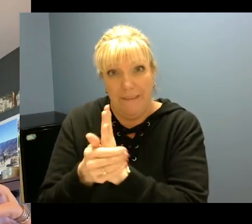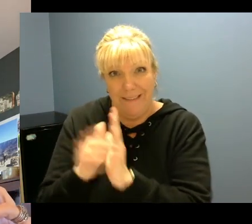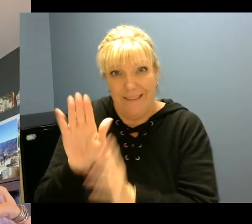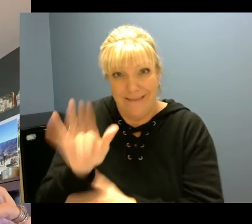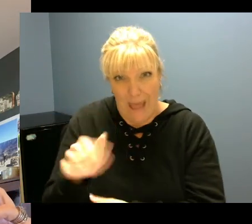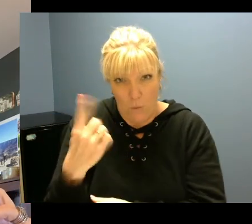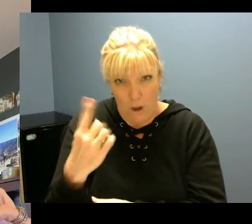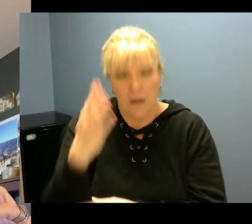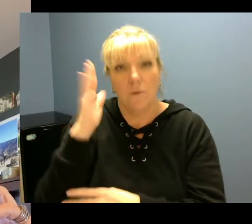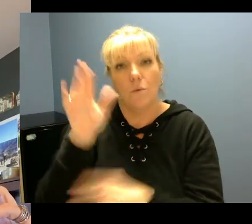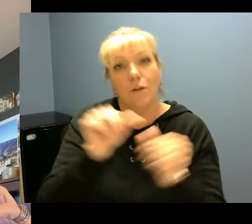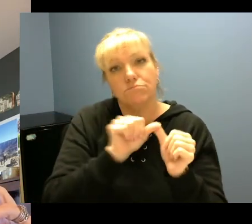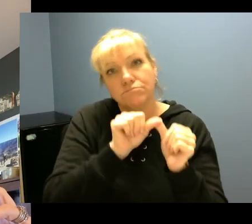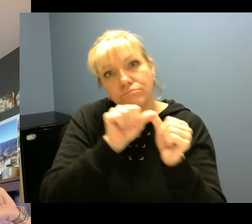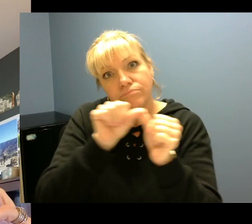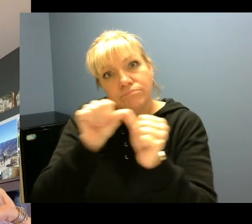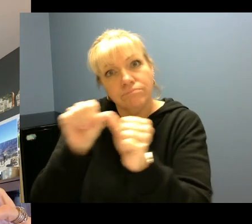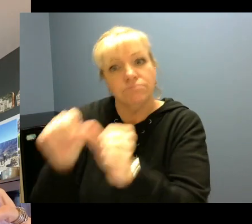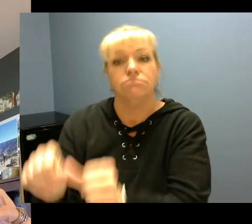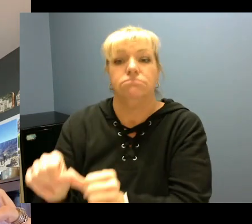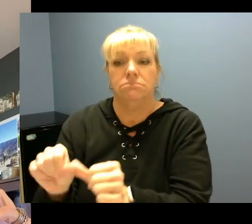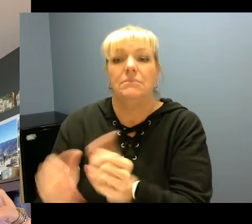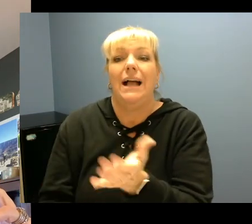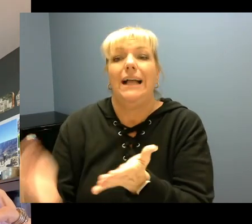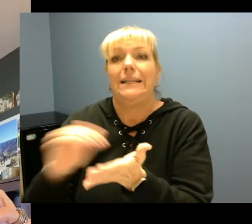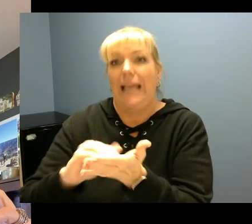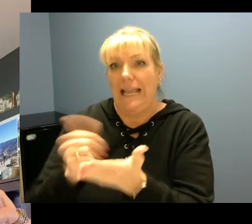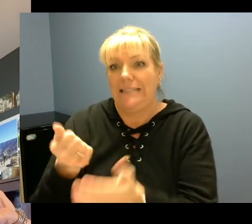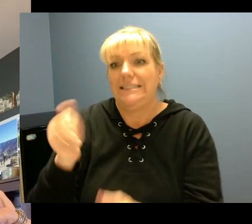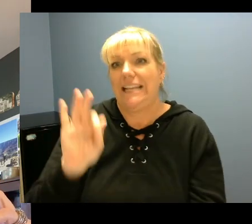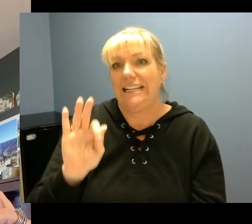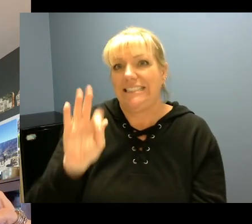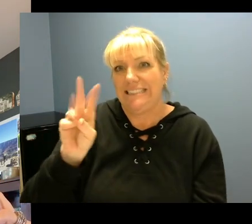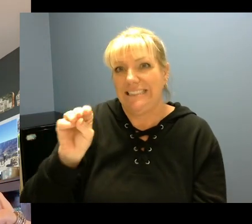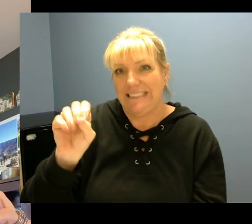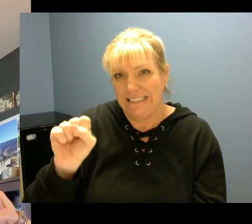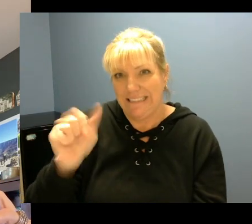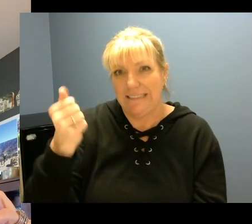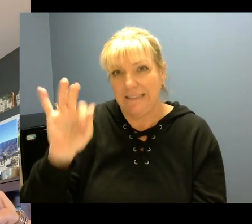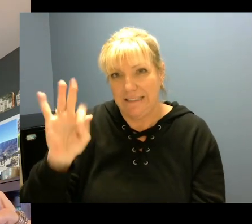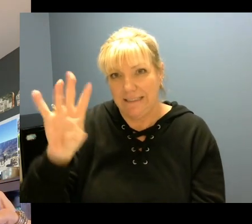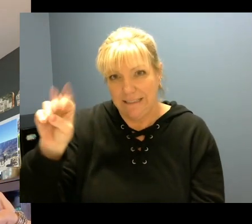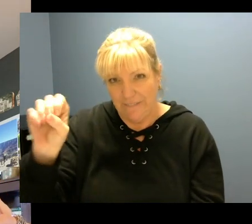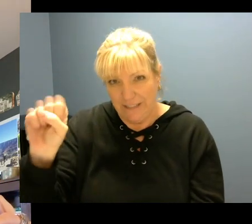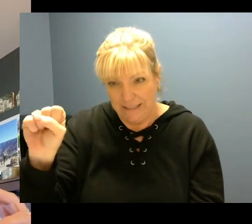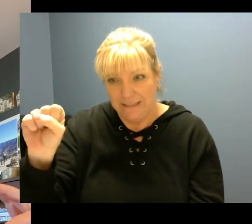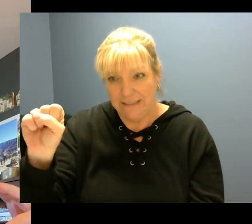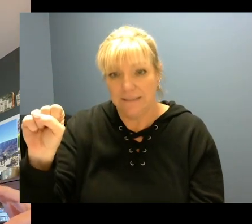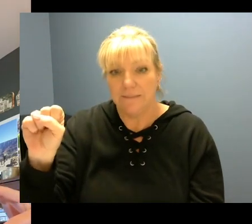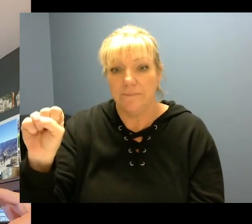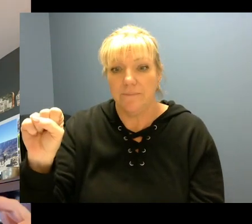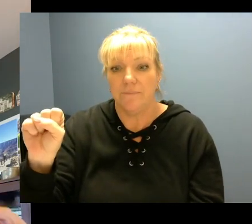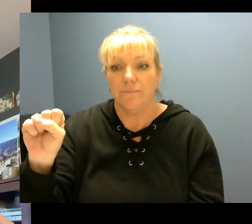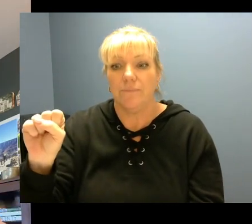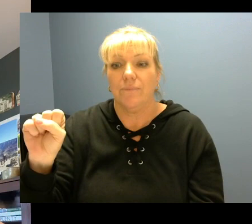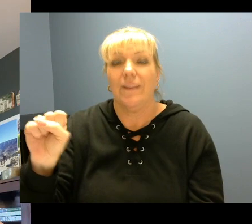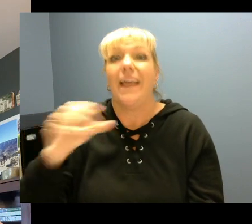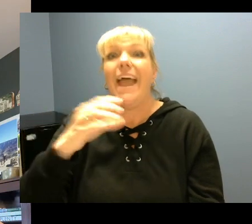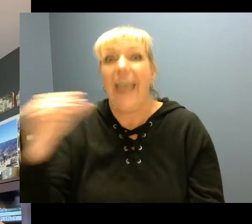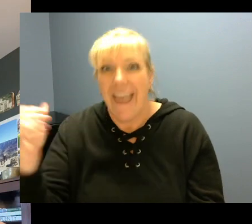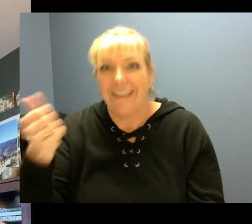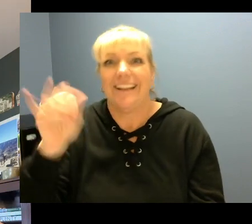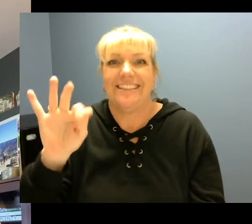we're going to carry that through. We're going to see it again when we get to the 1960s and 1970s, and then again when we get to